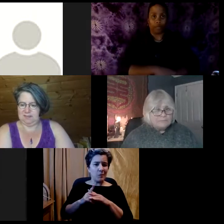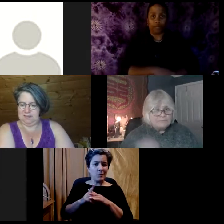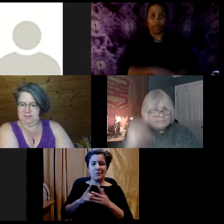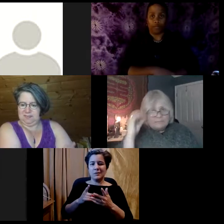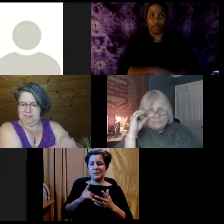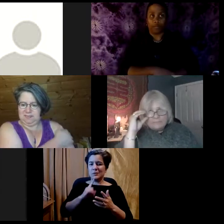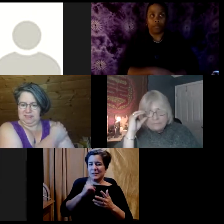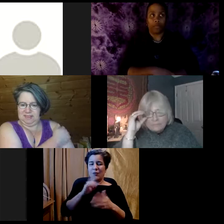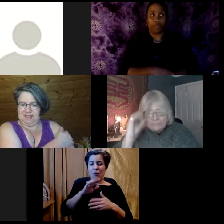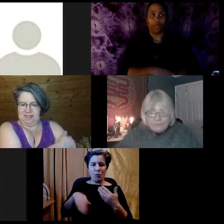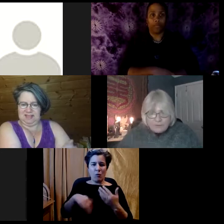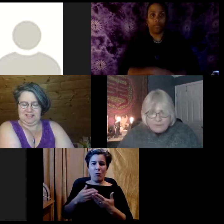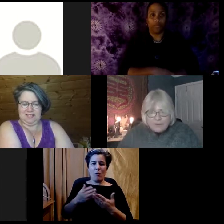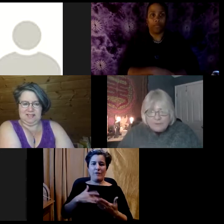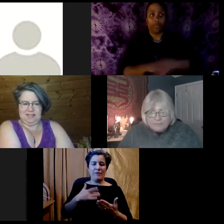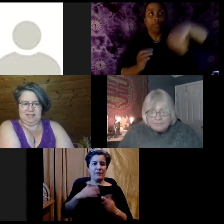okay.